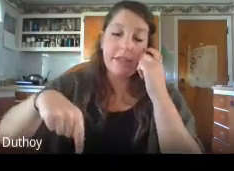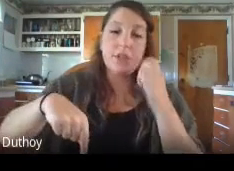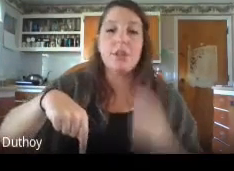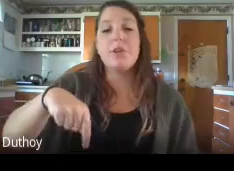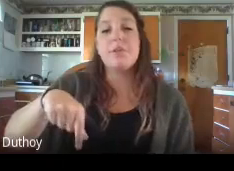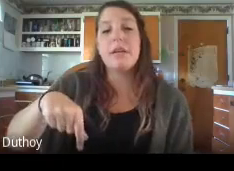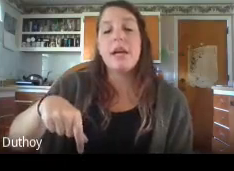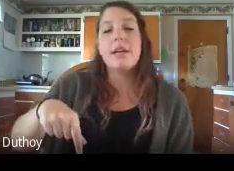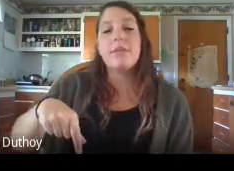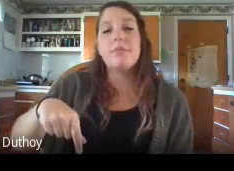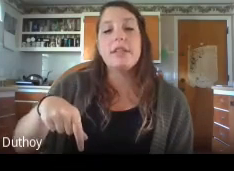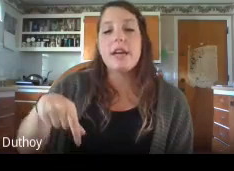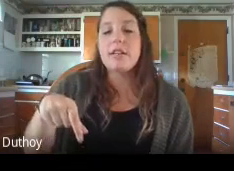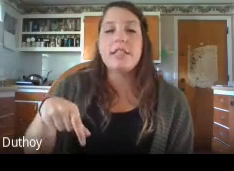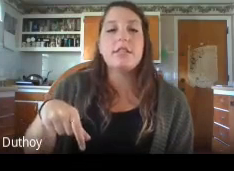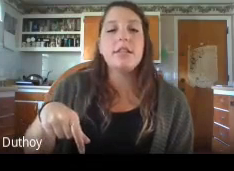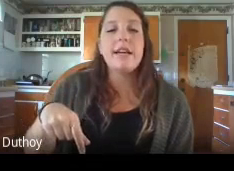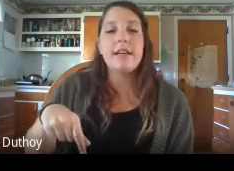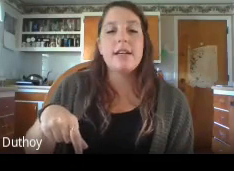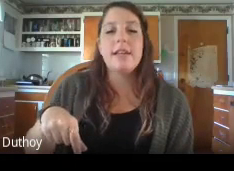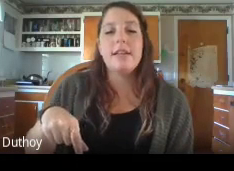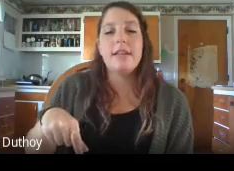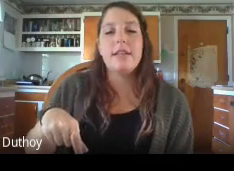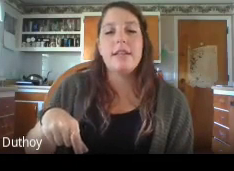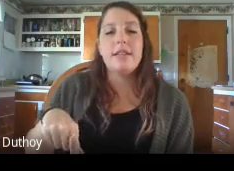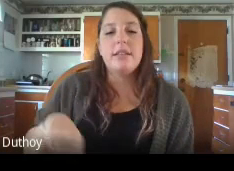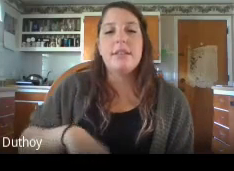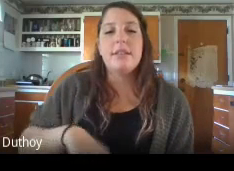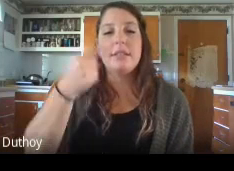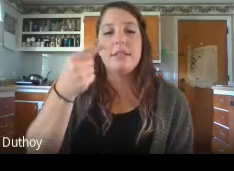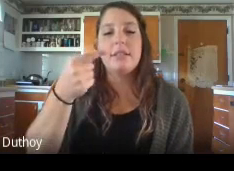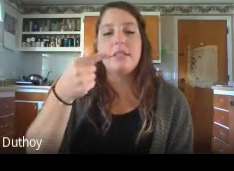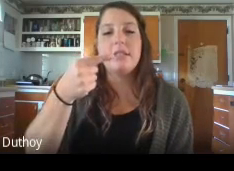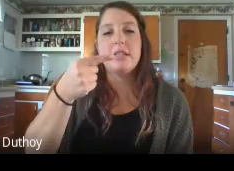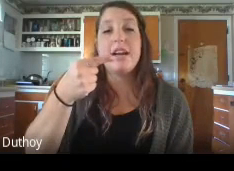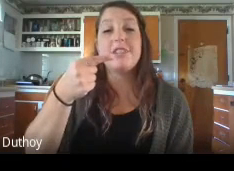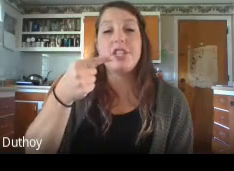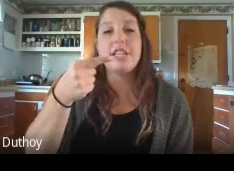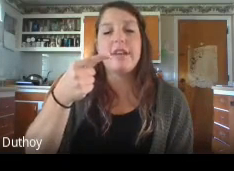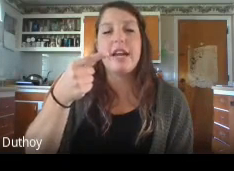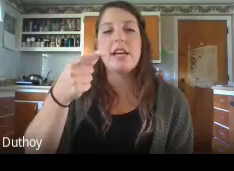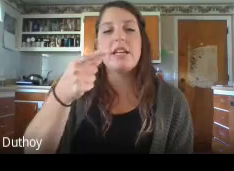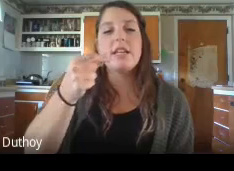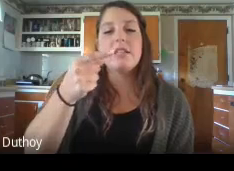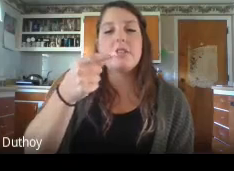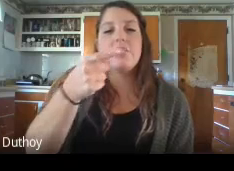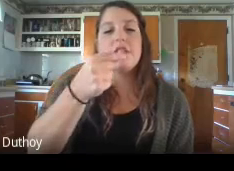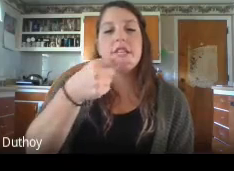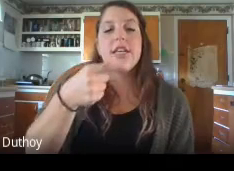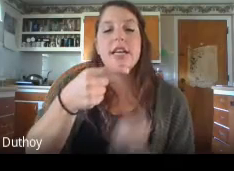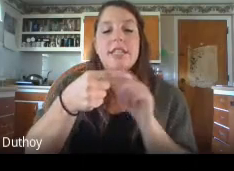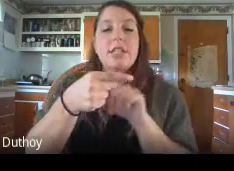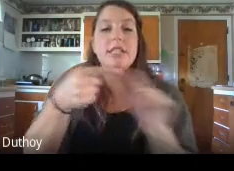And then Q. What letter does this look like? a G, right?